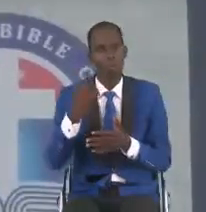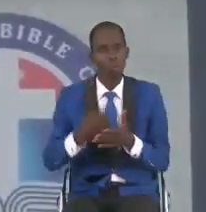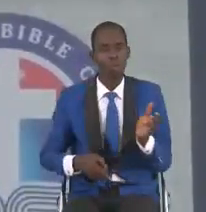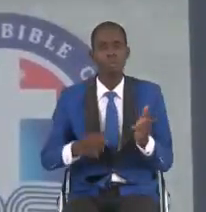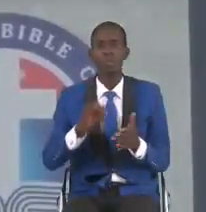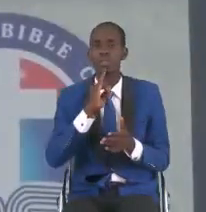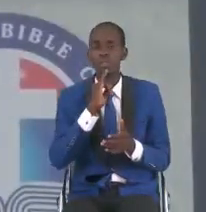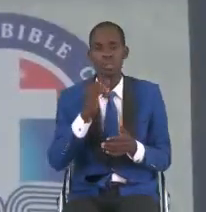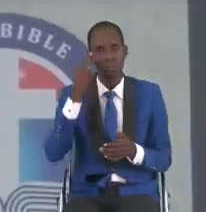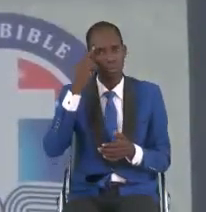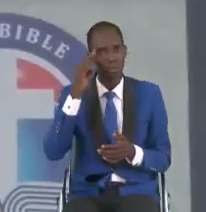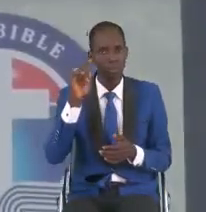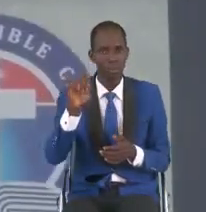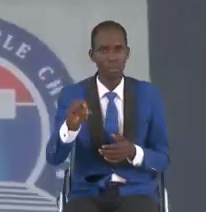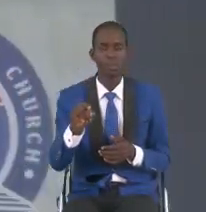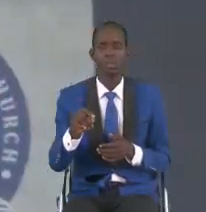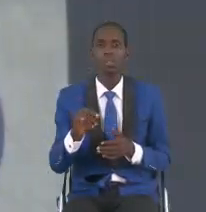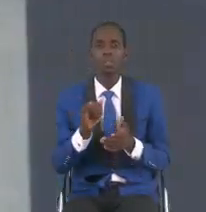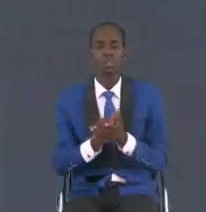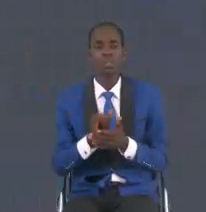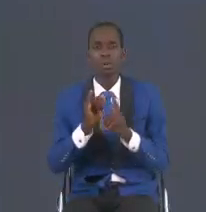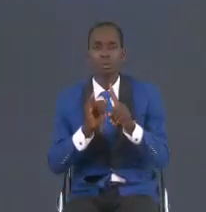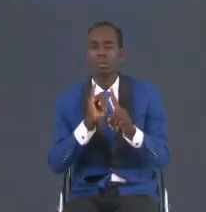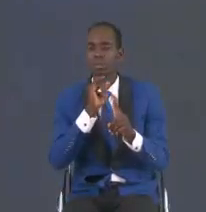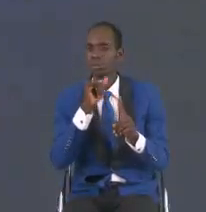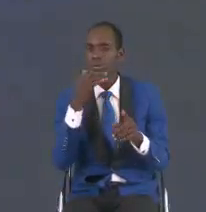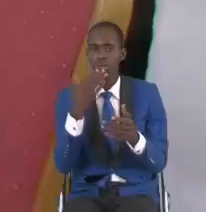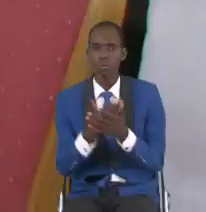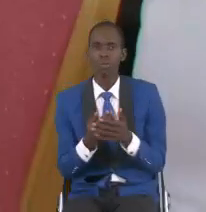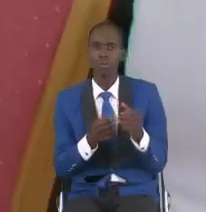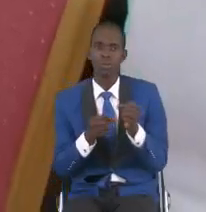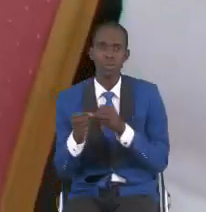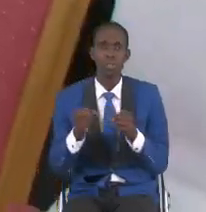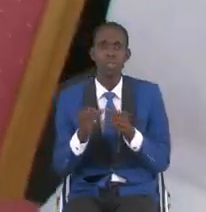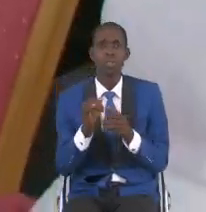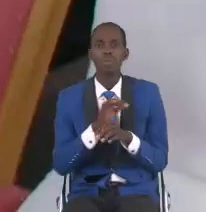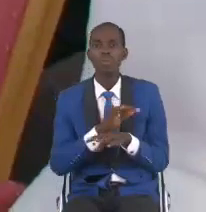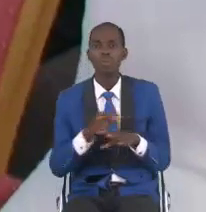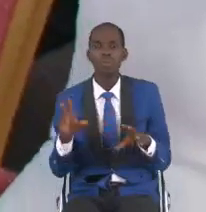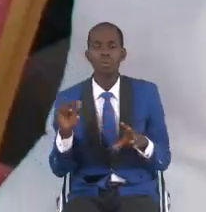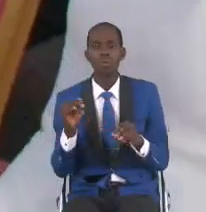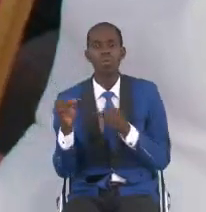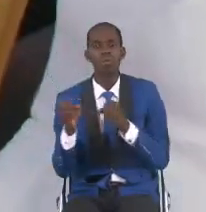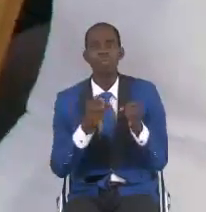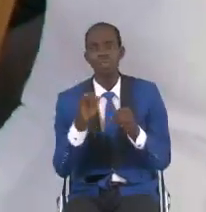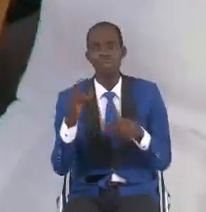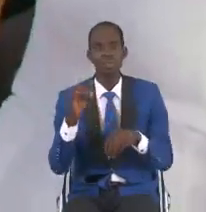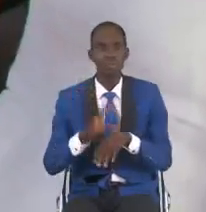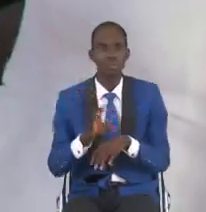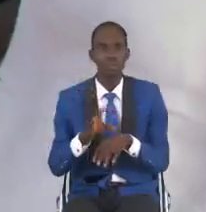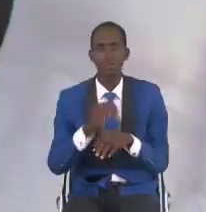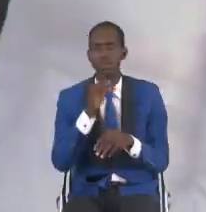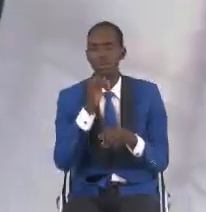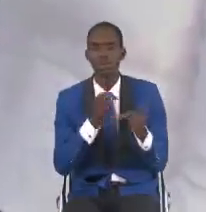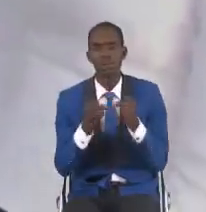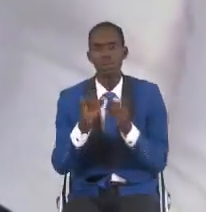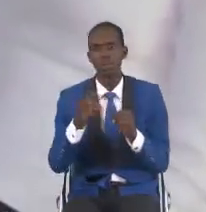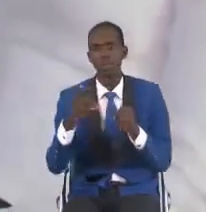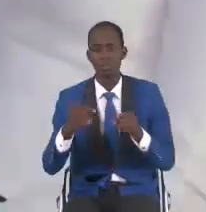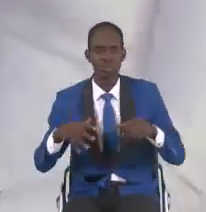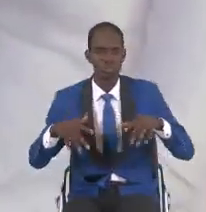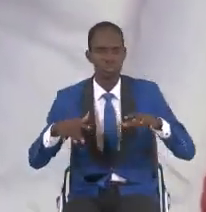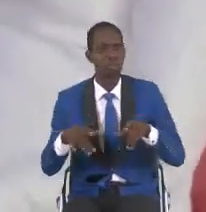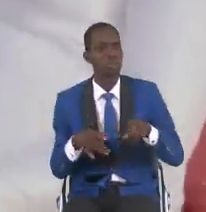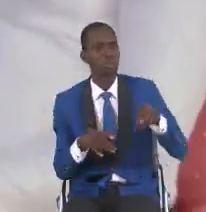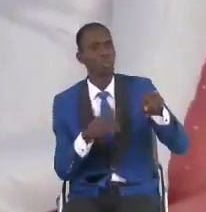to him, that one is not a good fight. I'm not fighting the church, not fighting the congregation. You people, you are not paying